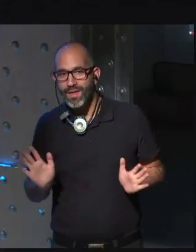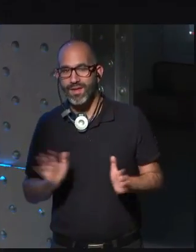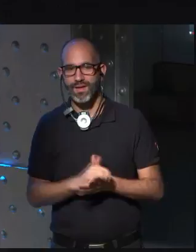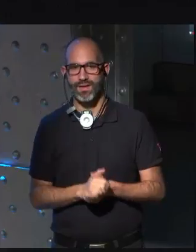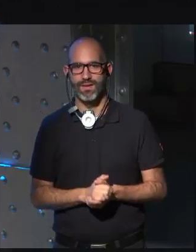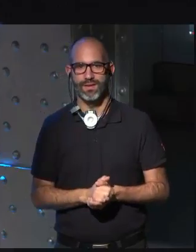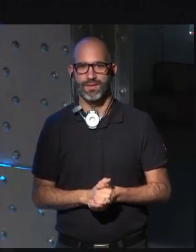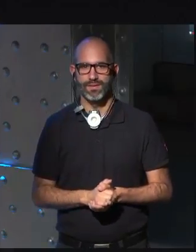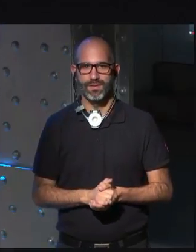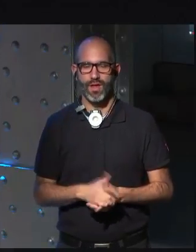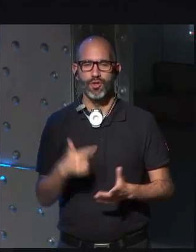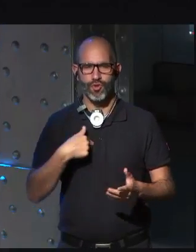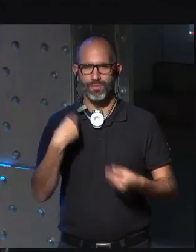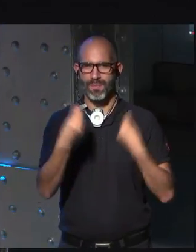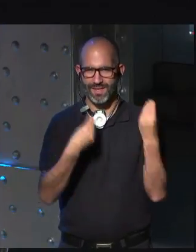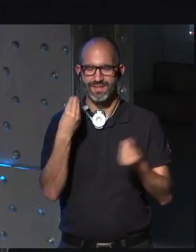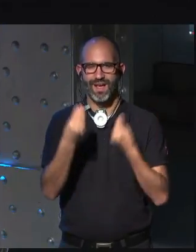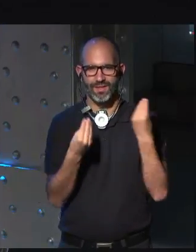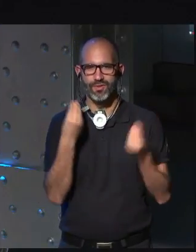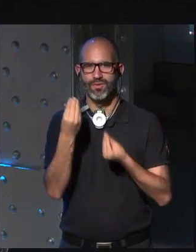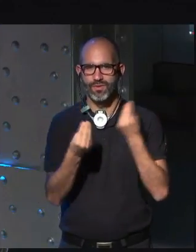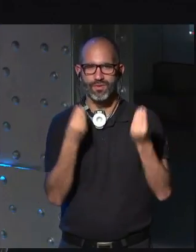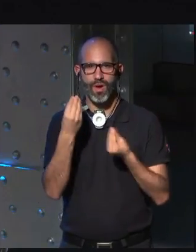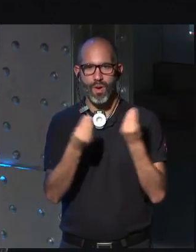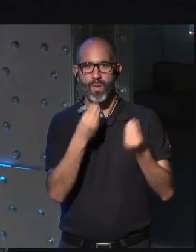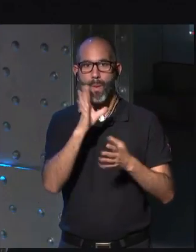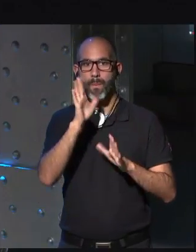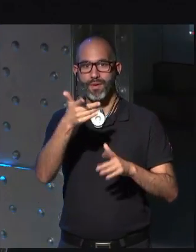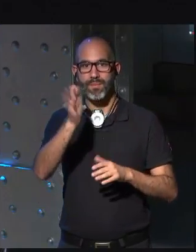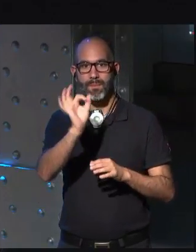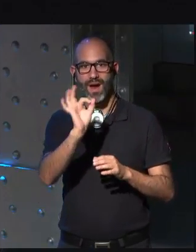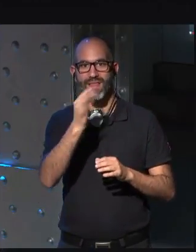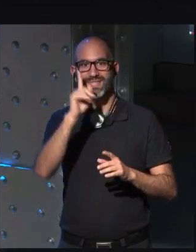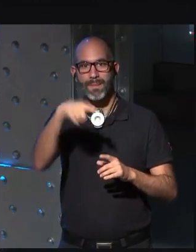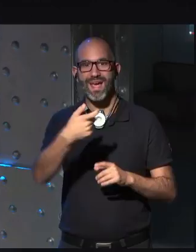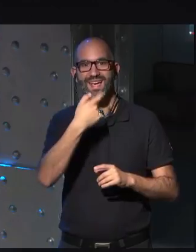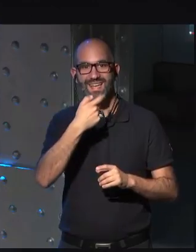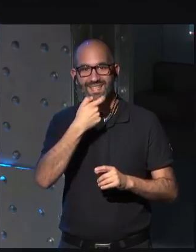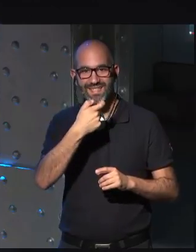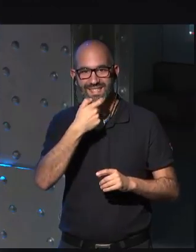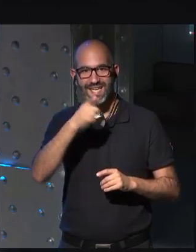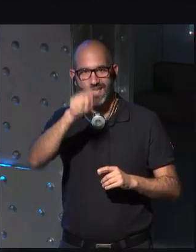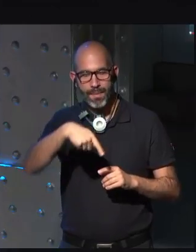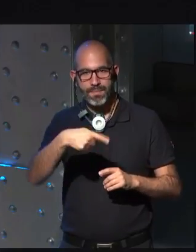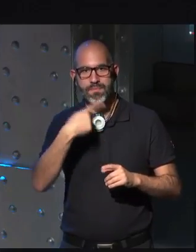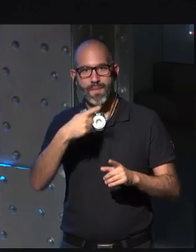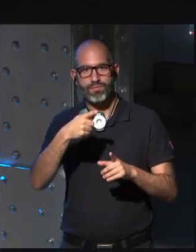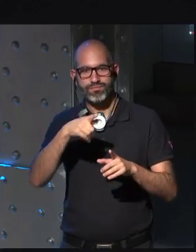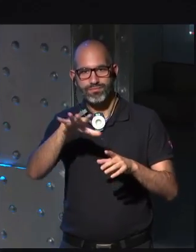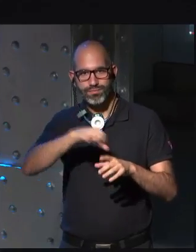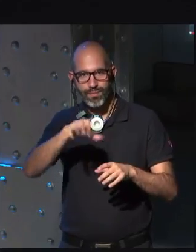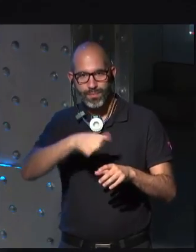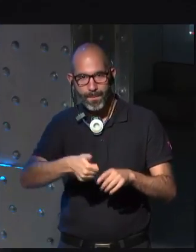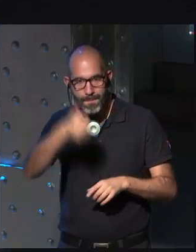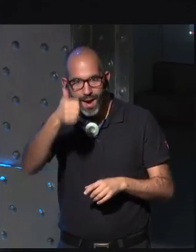because it also was better received in the UK. By better received, I just mean it sort of seemed to generate more of a kind of emotional response. And